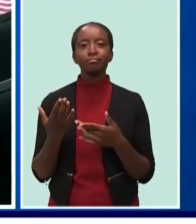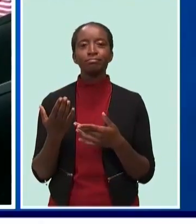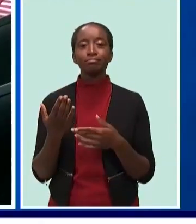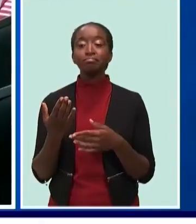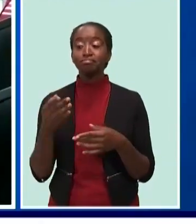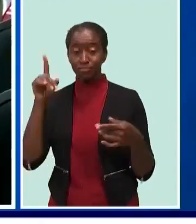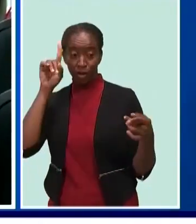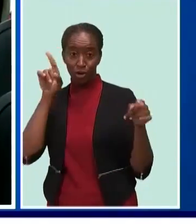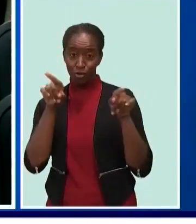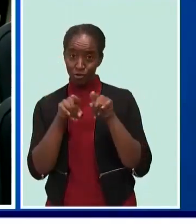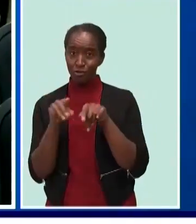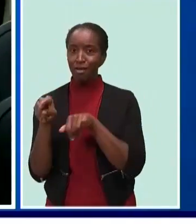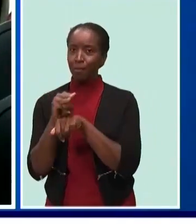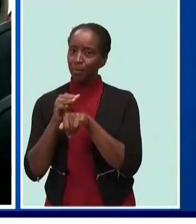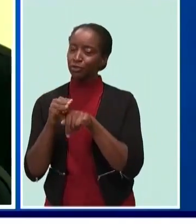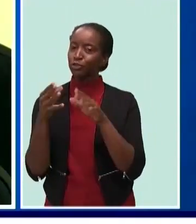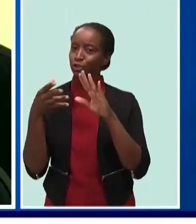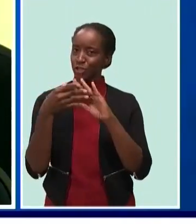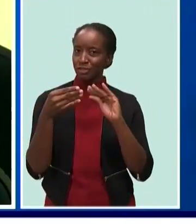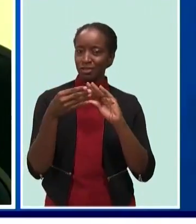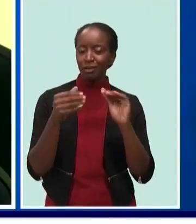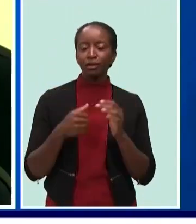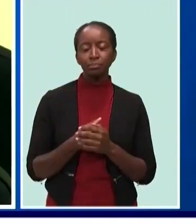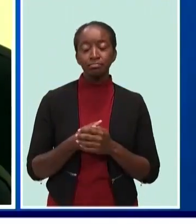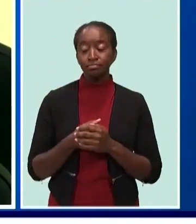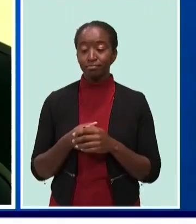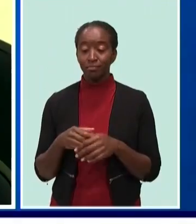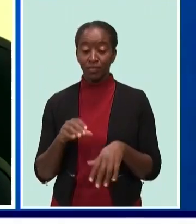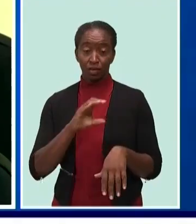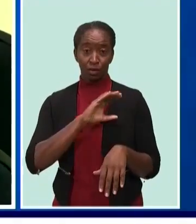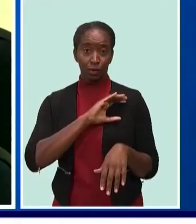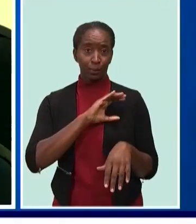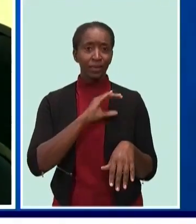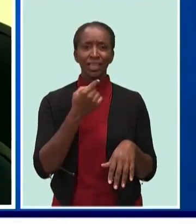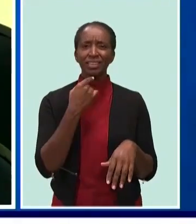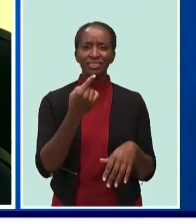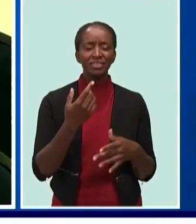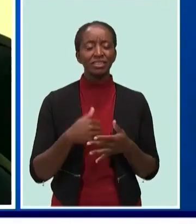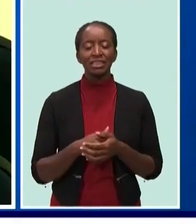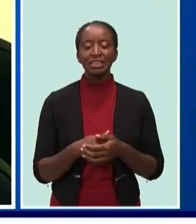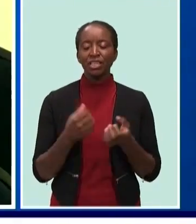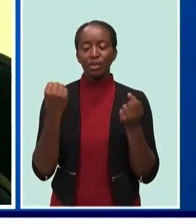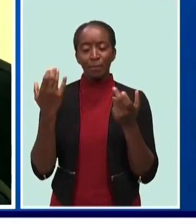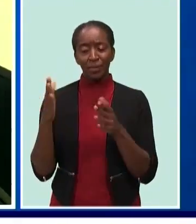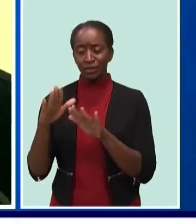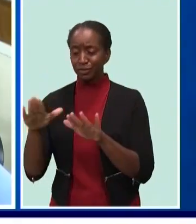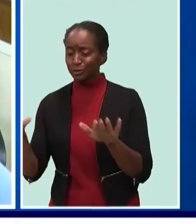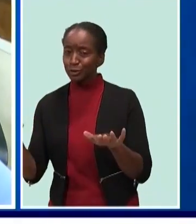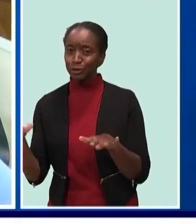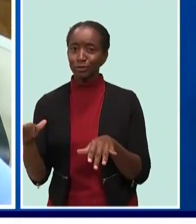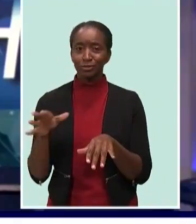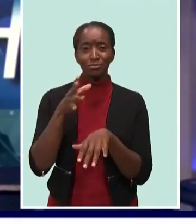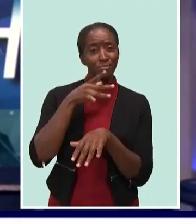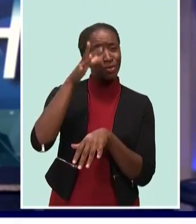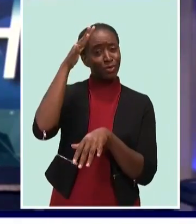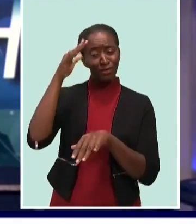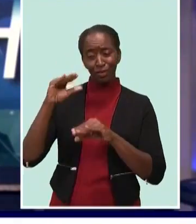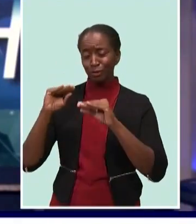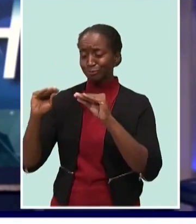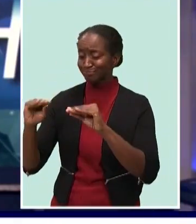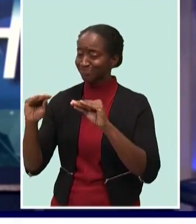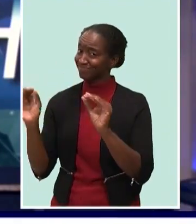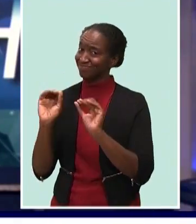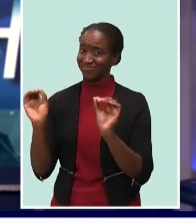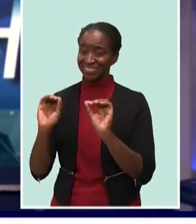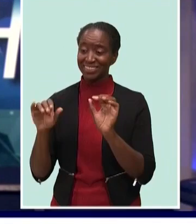Minister Ford. He says he's seen many cases in which children lack a guidance, causing them to end up before the Juvenile Liaison